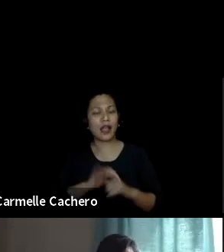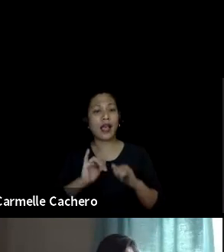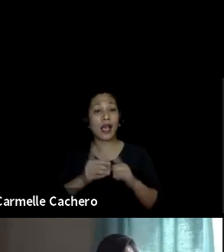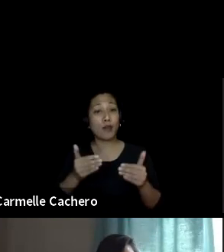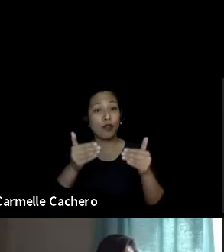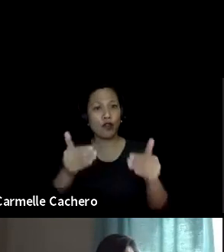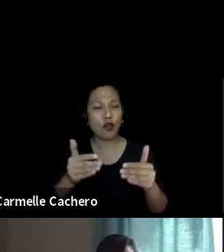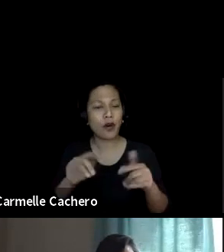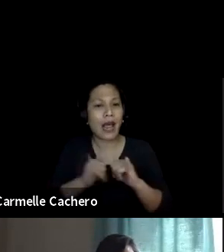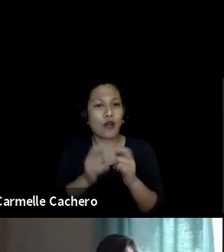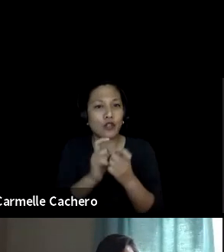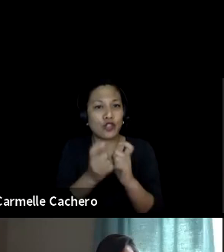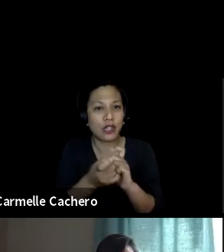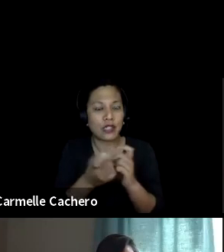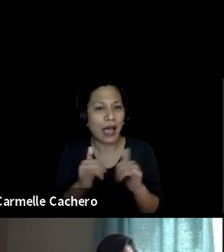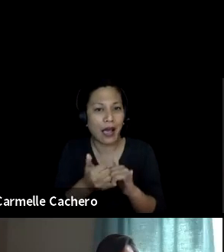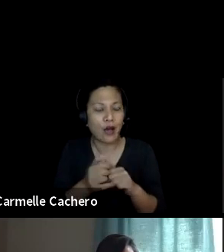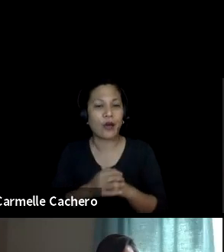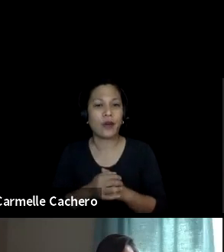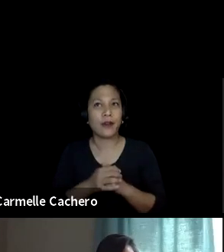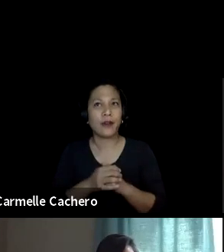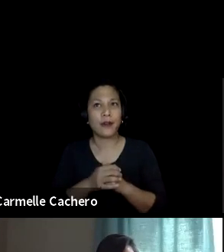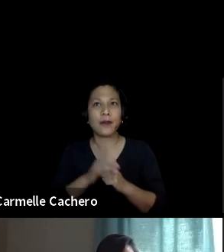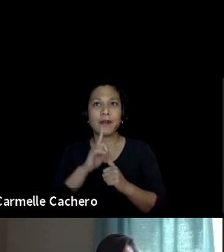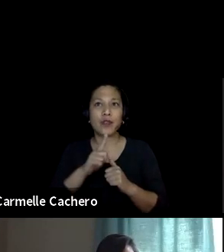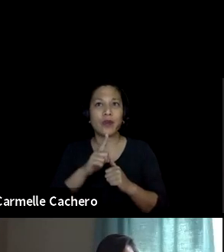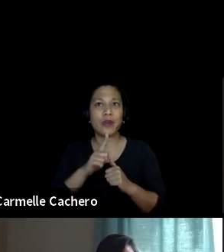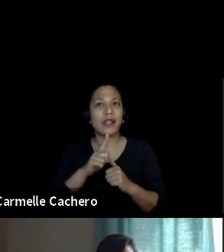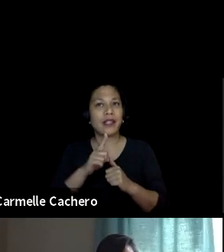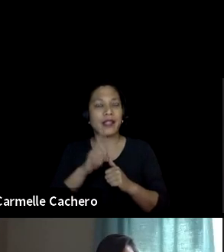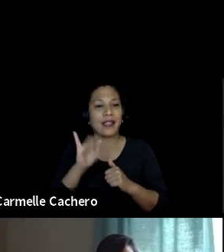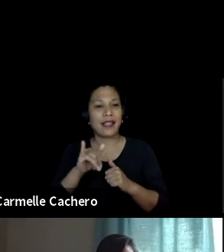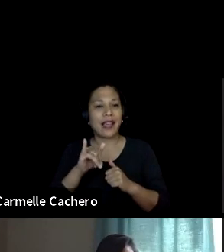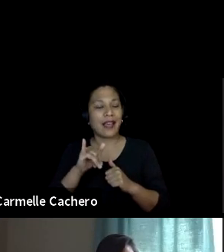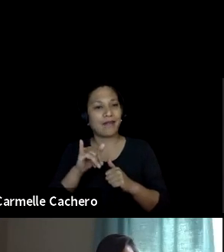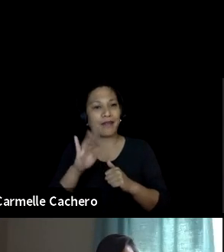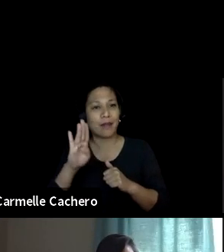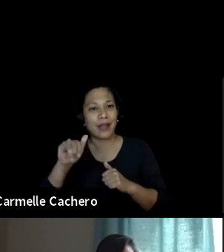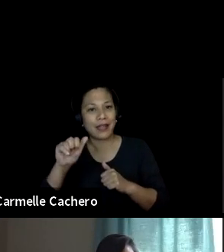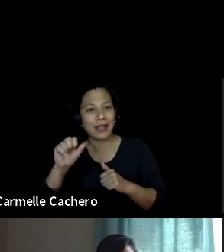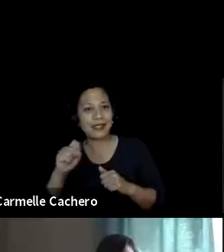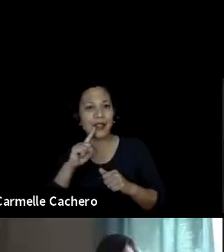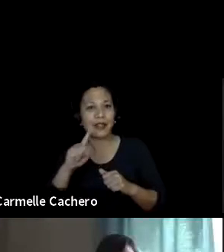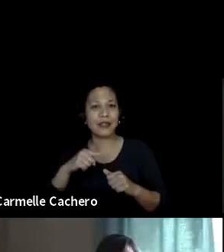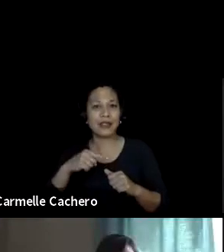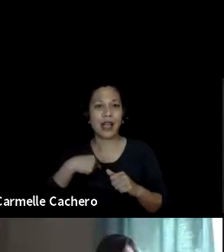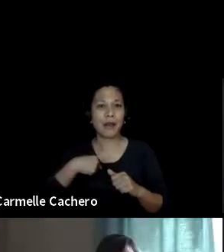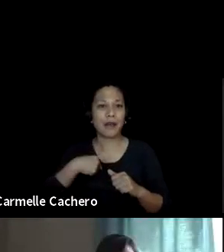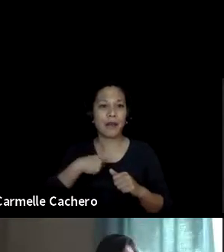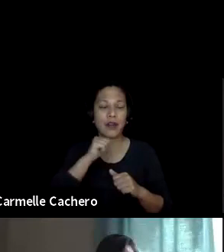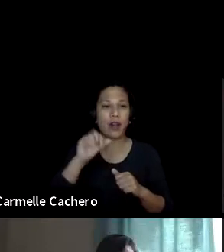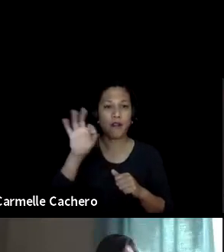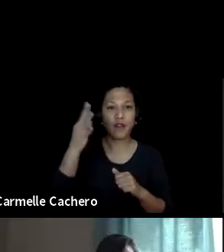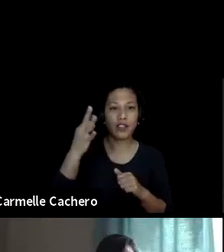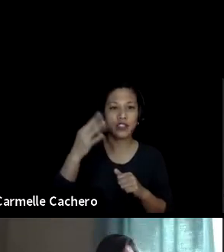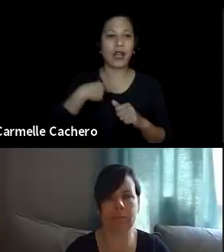that? Also, in terms of addressing biases, I do have to say, Tracy, I'm not French, I'm just Black.